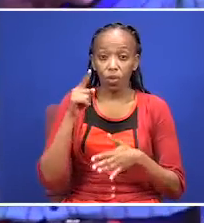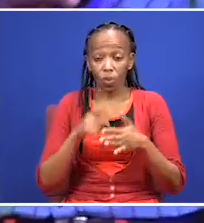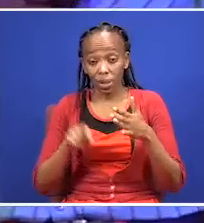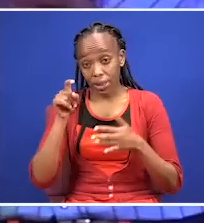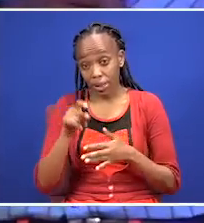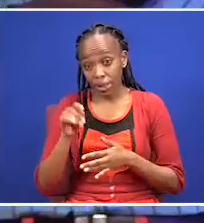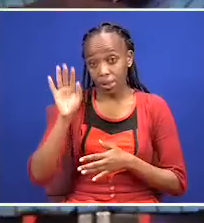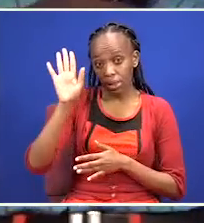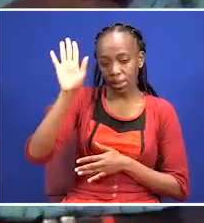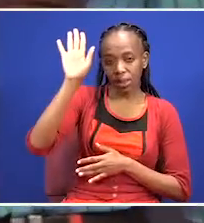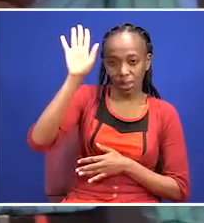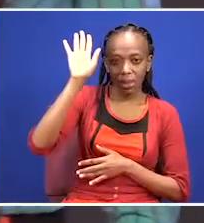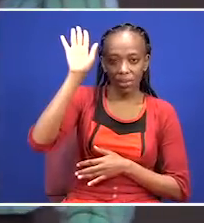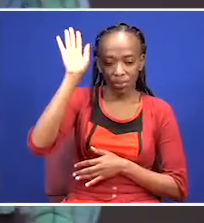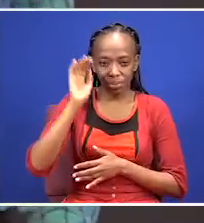anyways